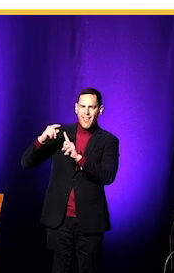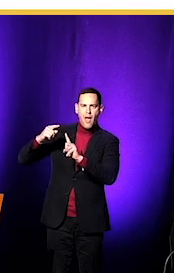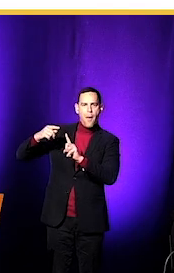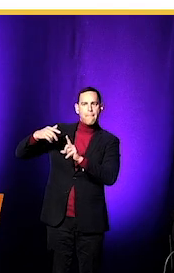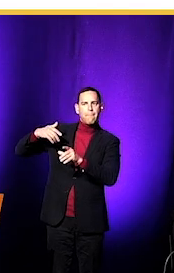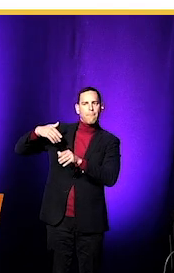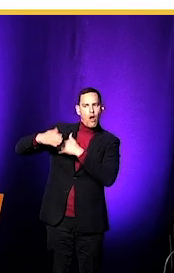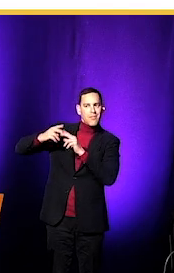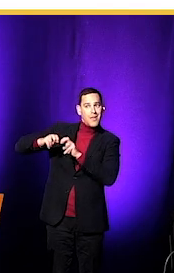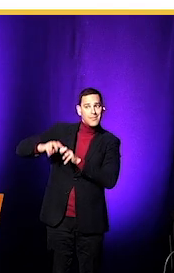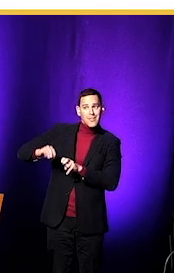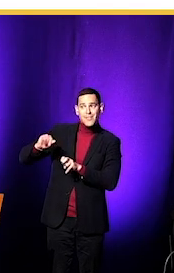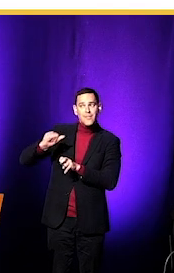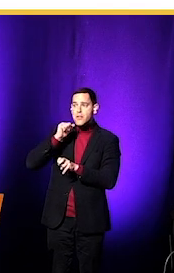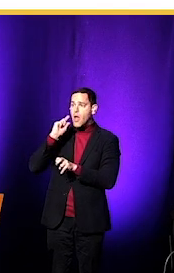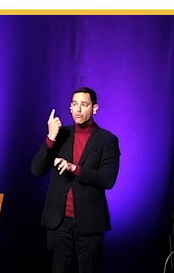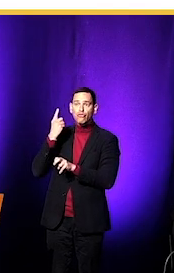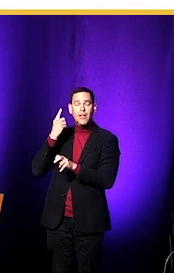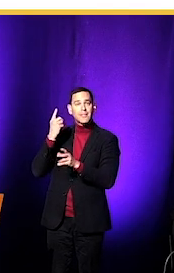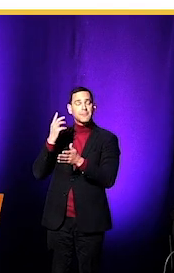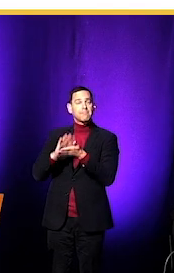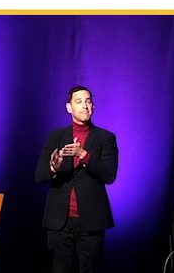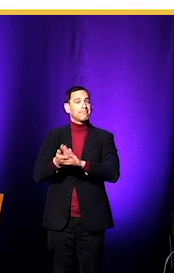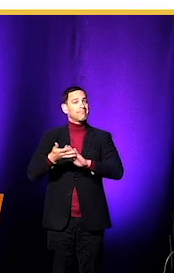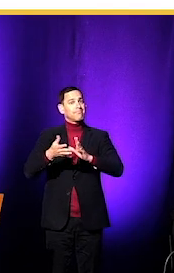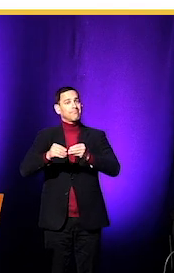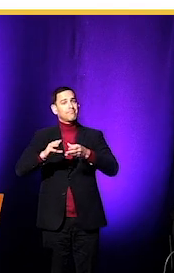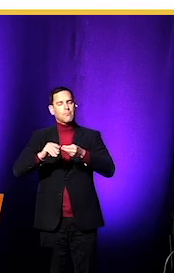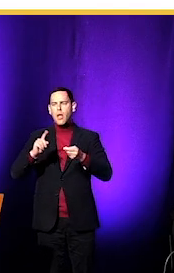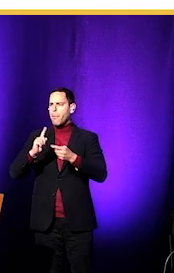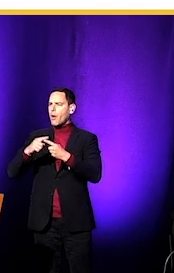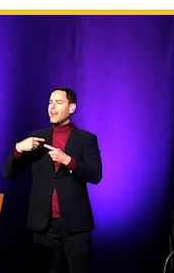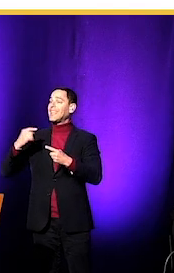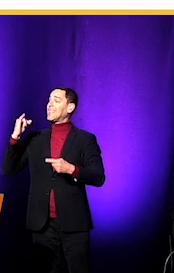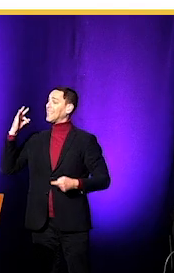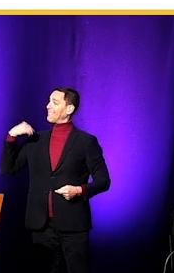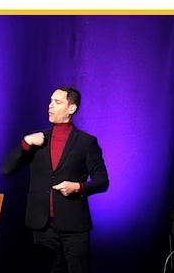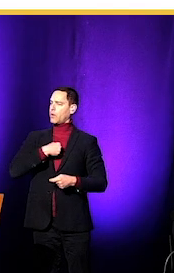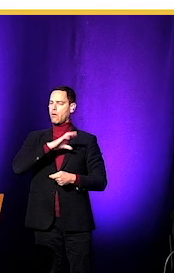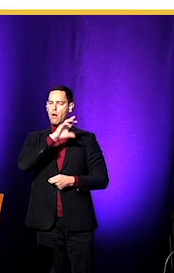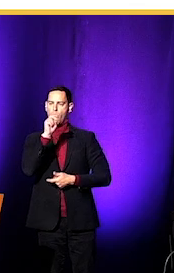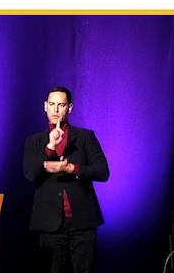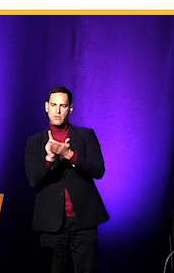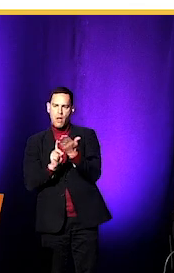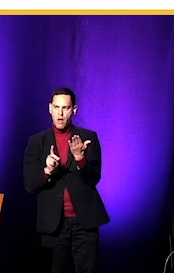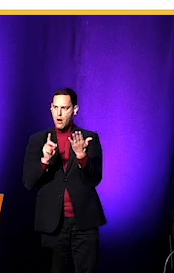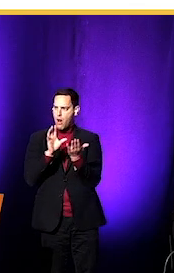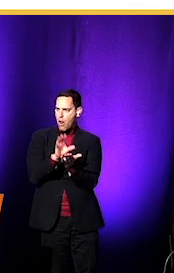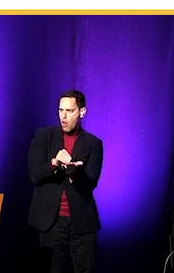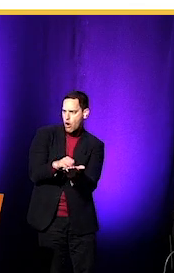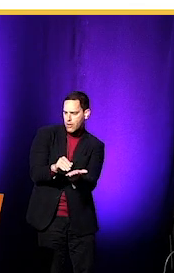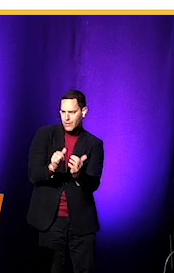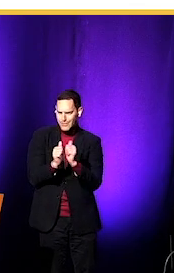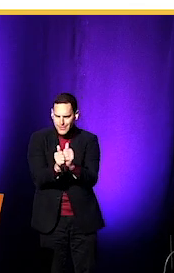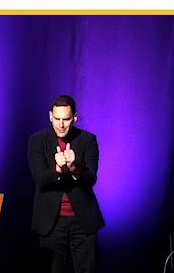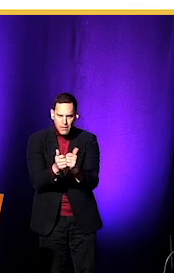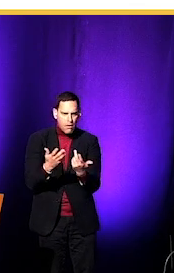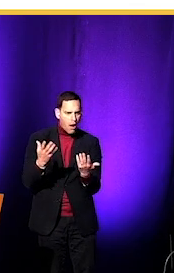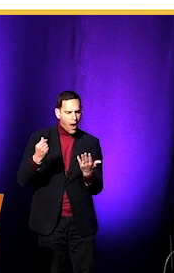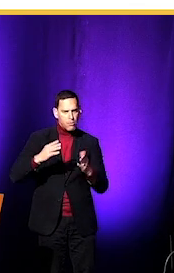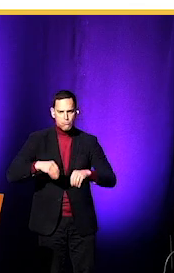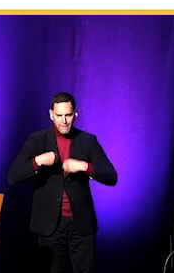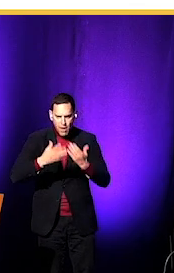whole story. The goal of co-designing learning in ecologies that are dignity conferring and